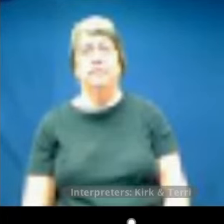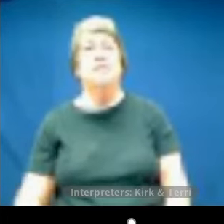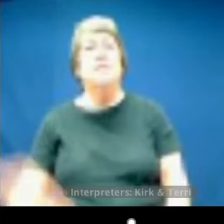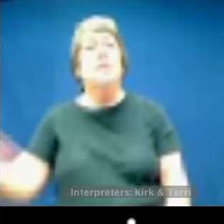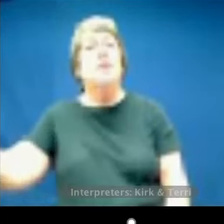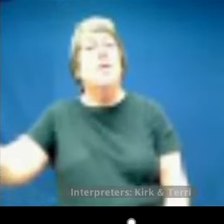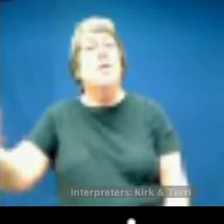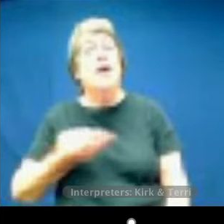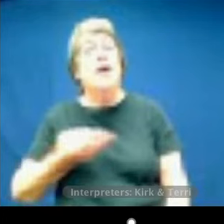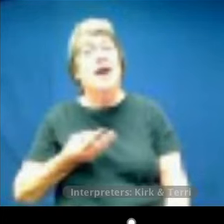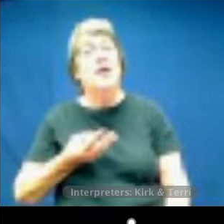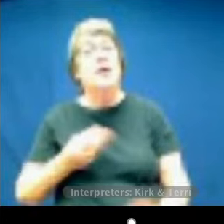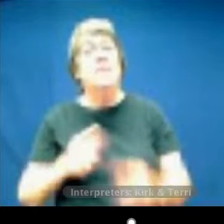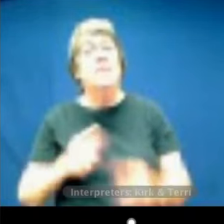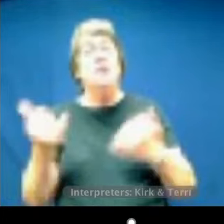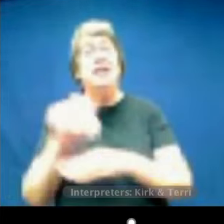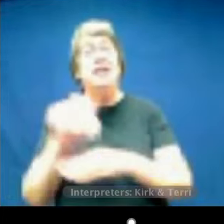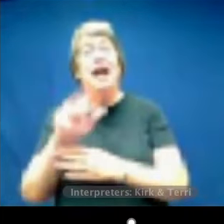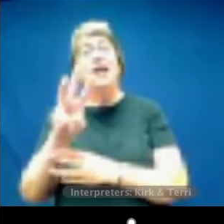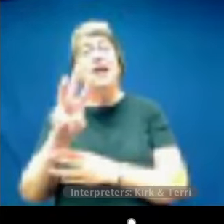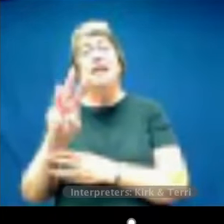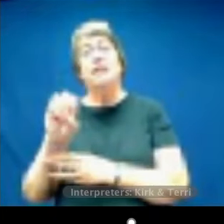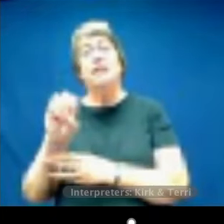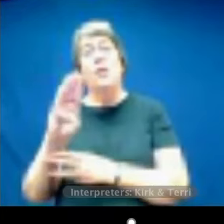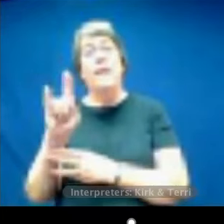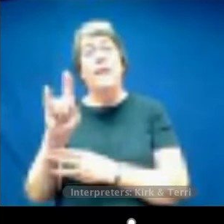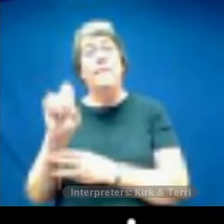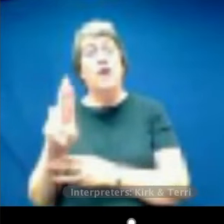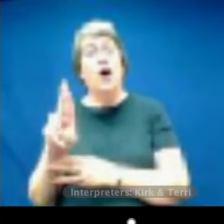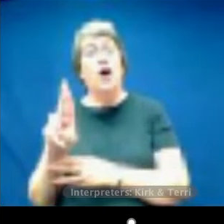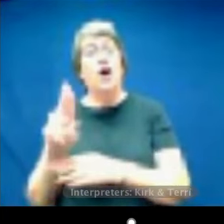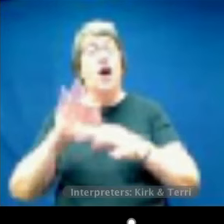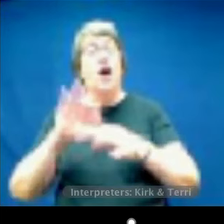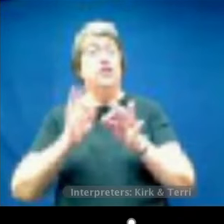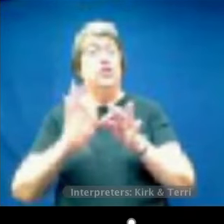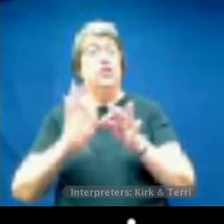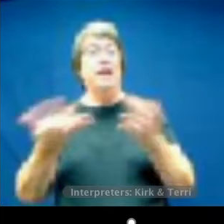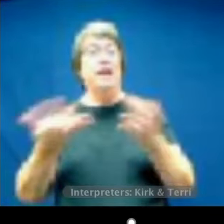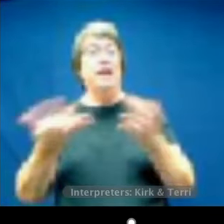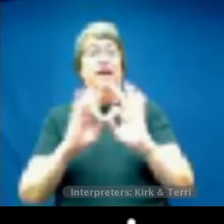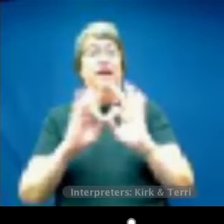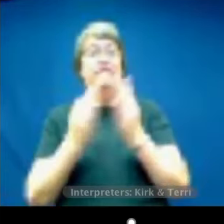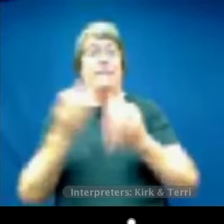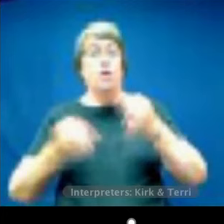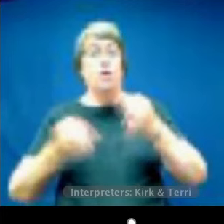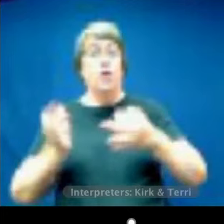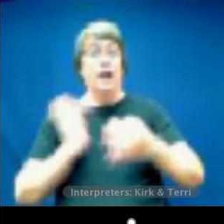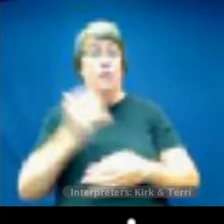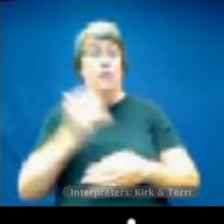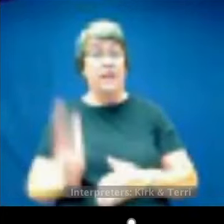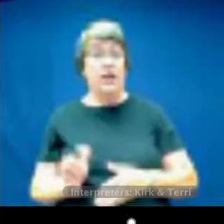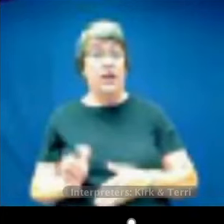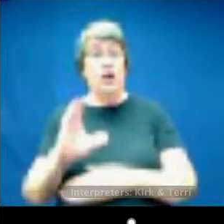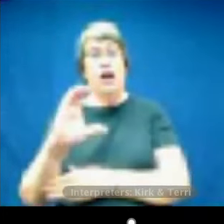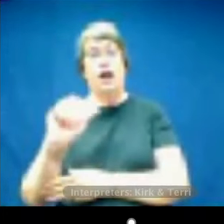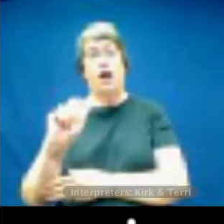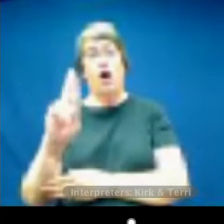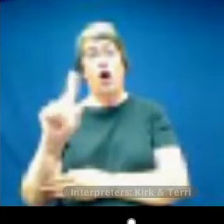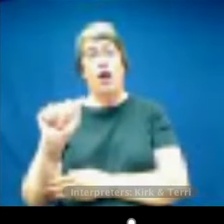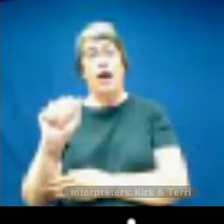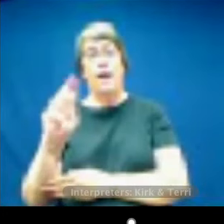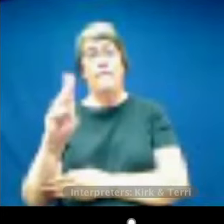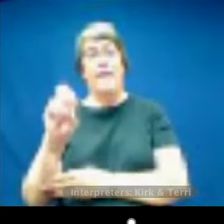Welcome to tonight's webinar on interpreting in family court. Our presenter is Carla Mathers. My